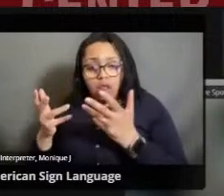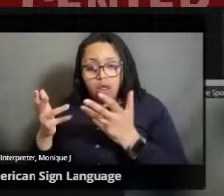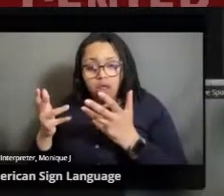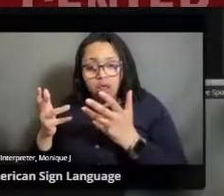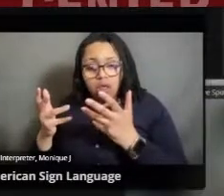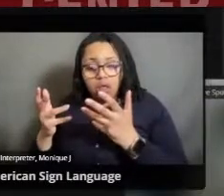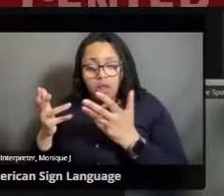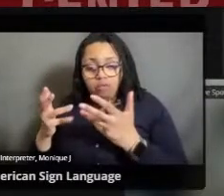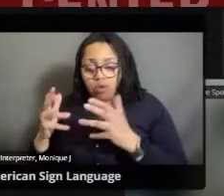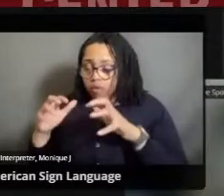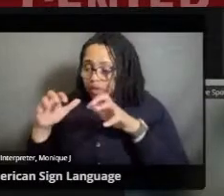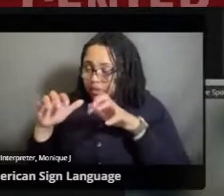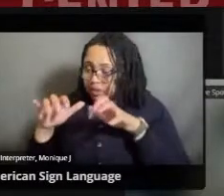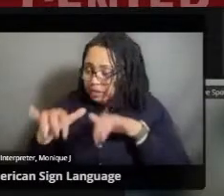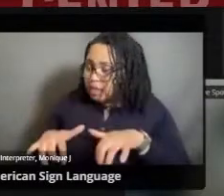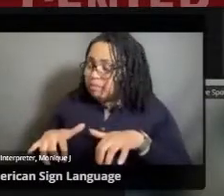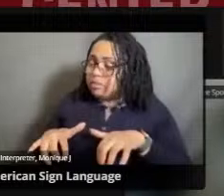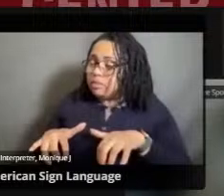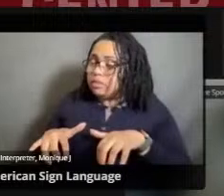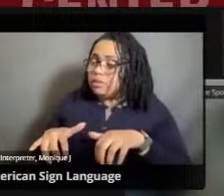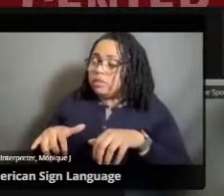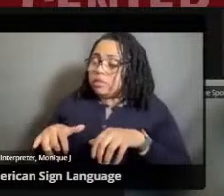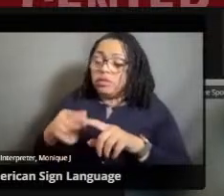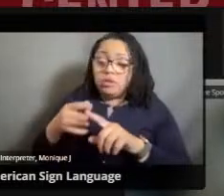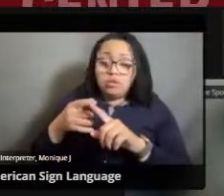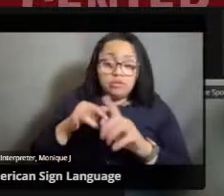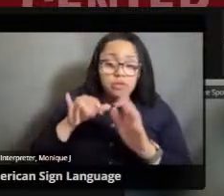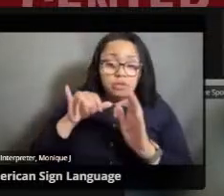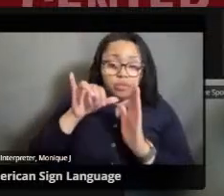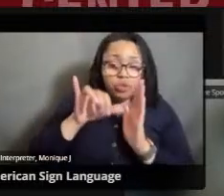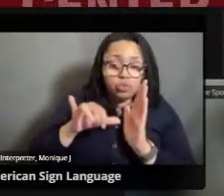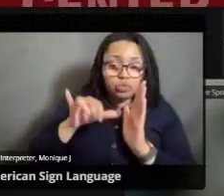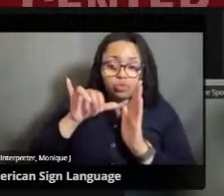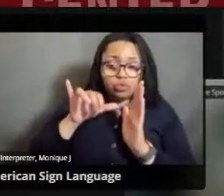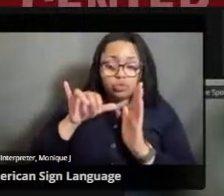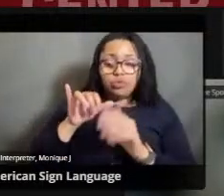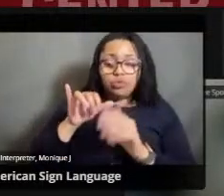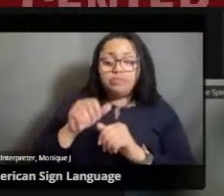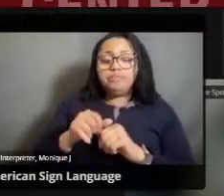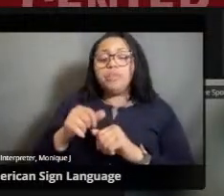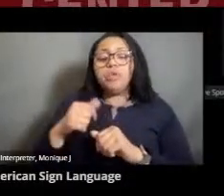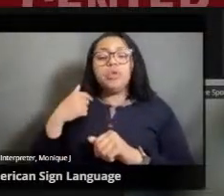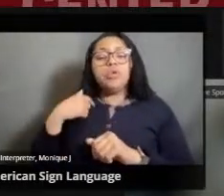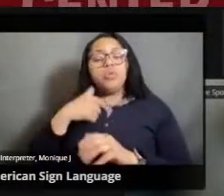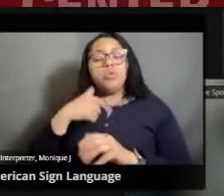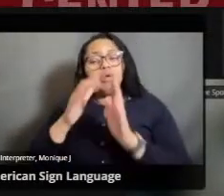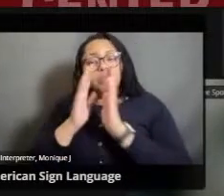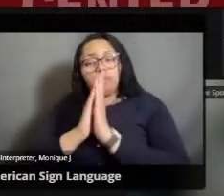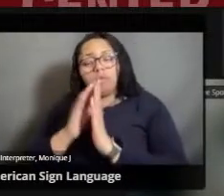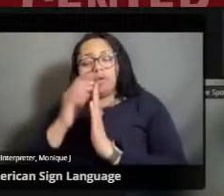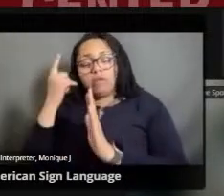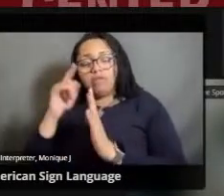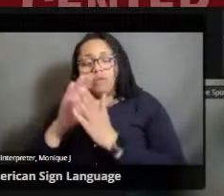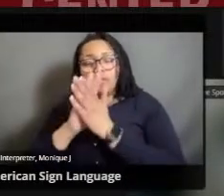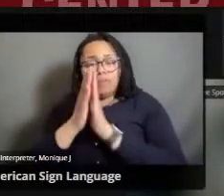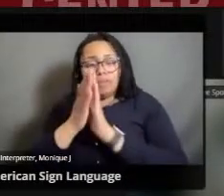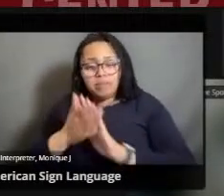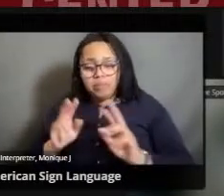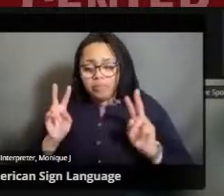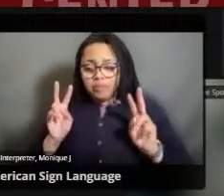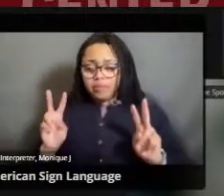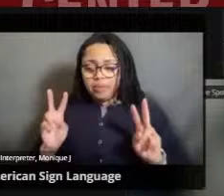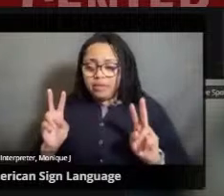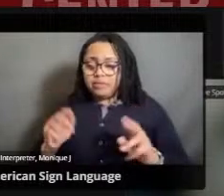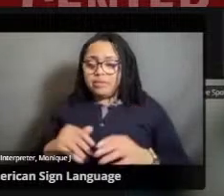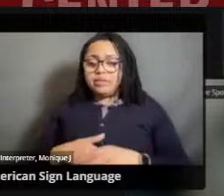the chat from YouTube, we are praying for peace in Stephanie's